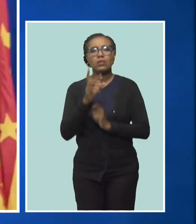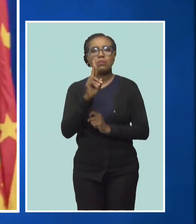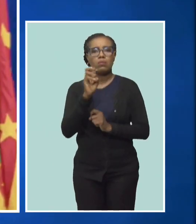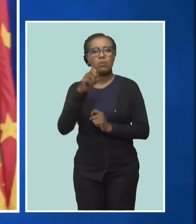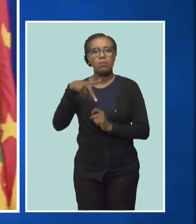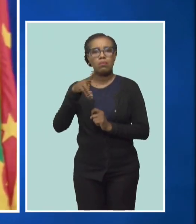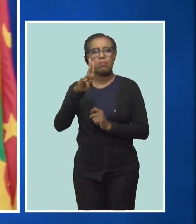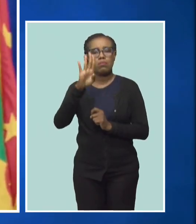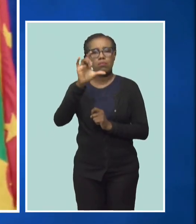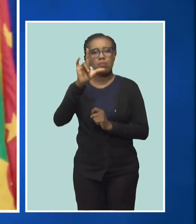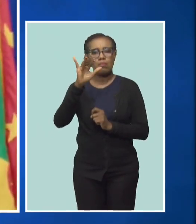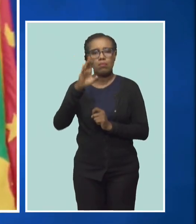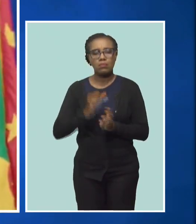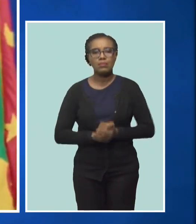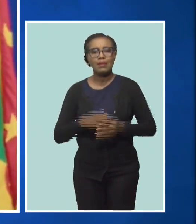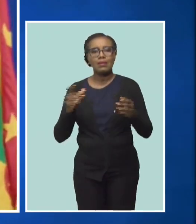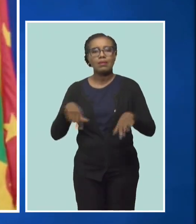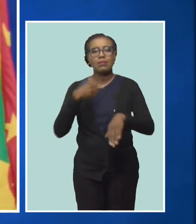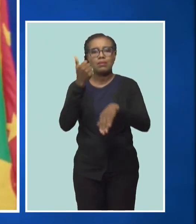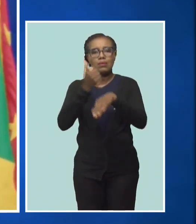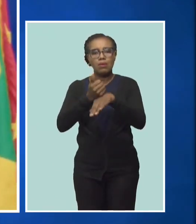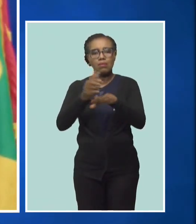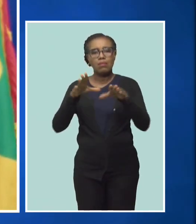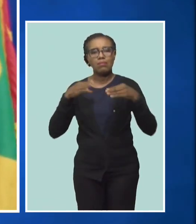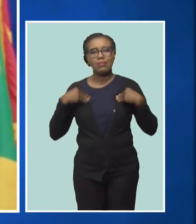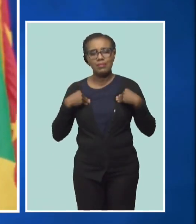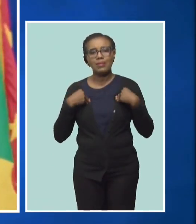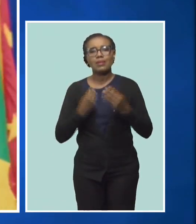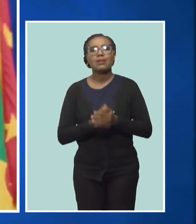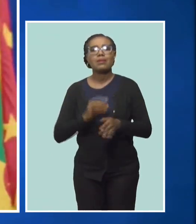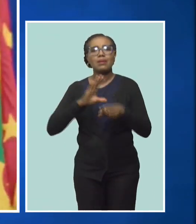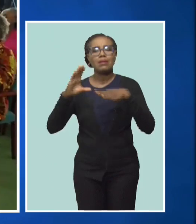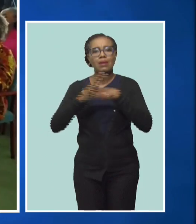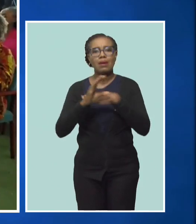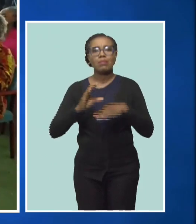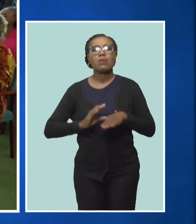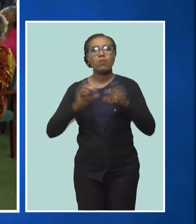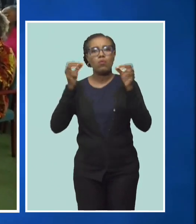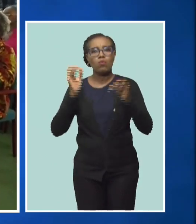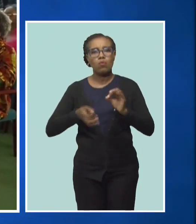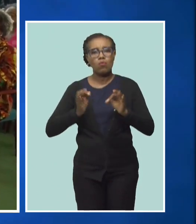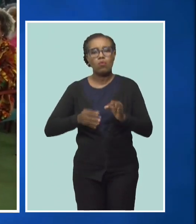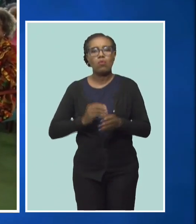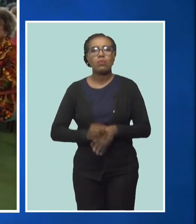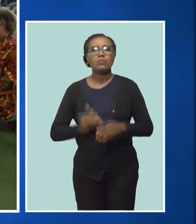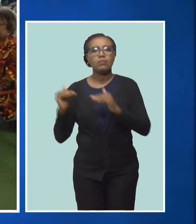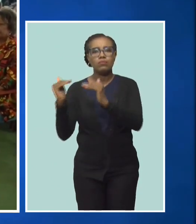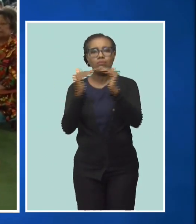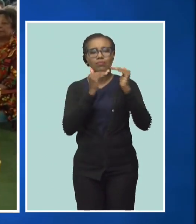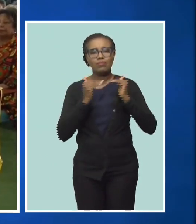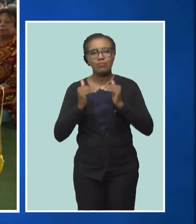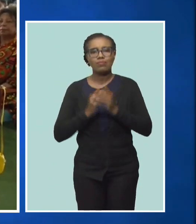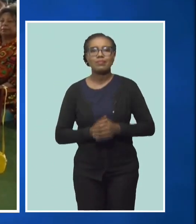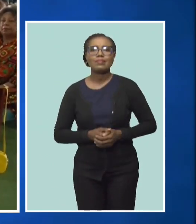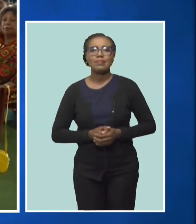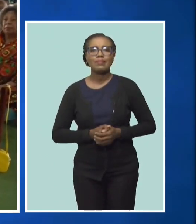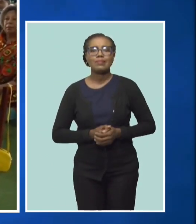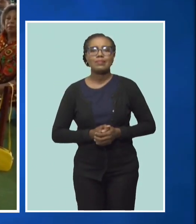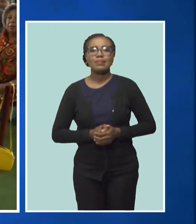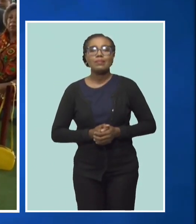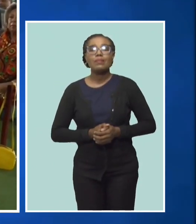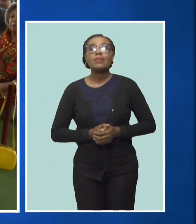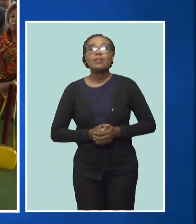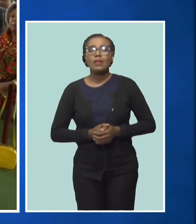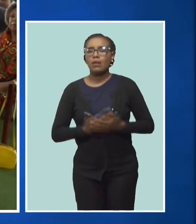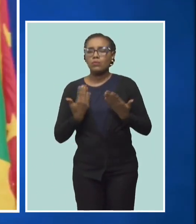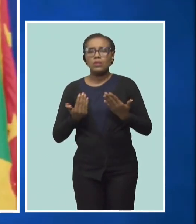adopting the Caribbean Court of Justice as their final appellate court. Yet, as we stand on the threshold